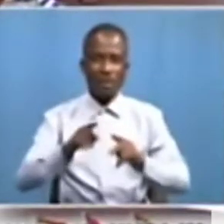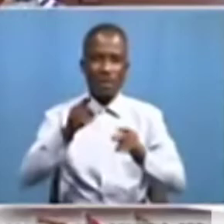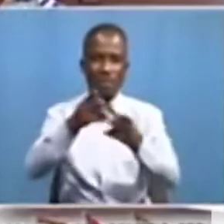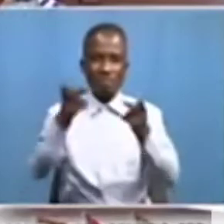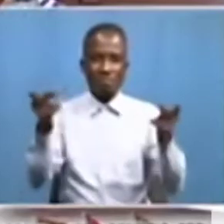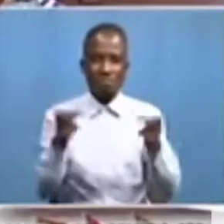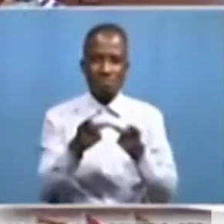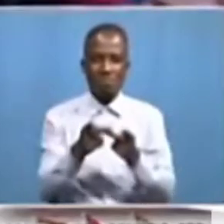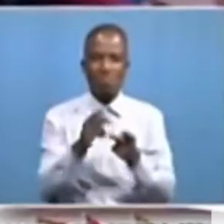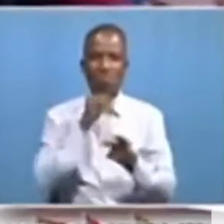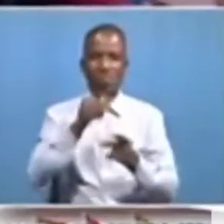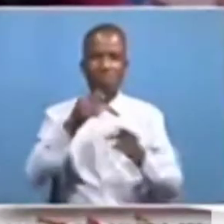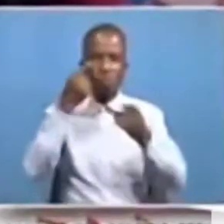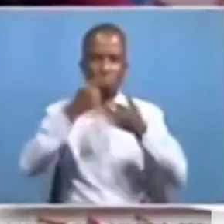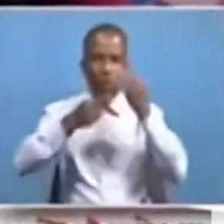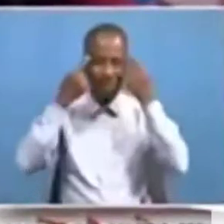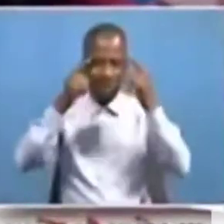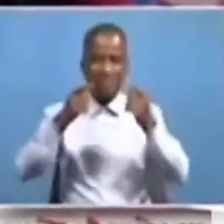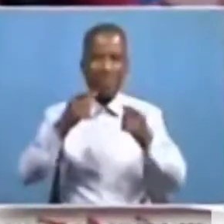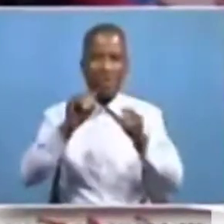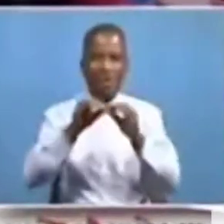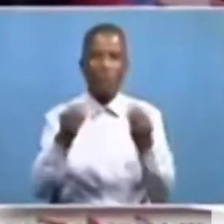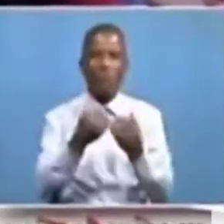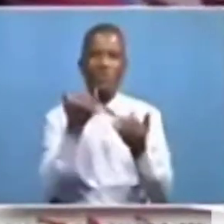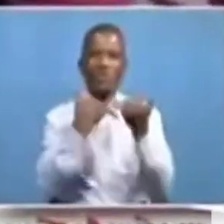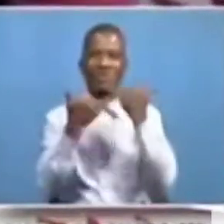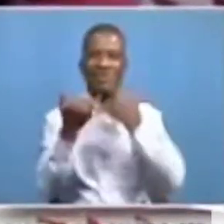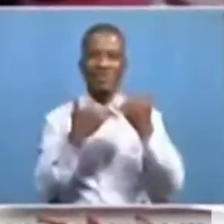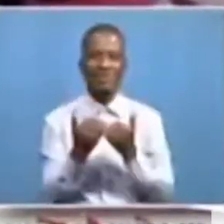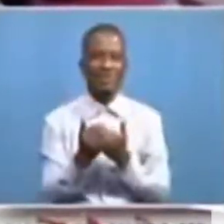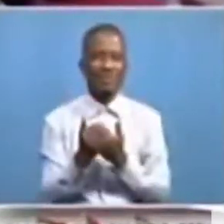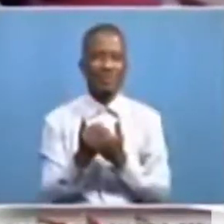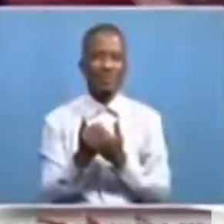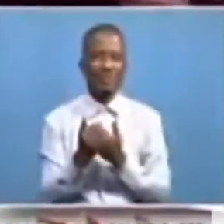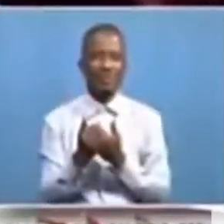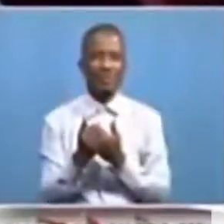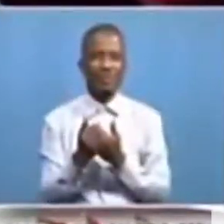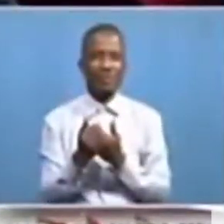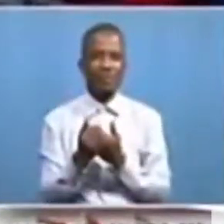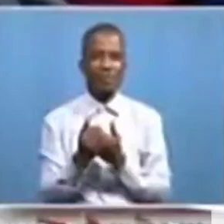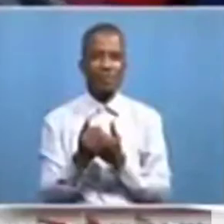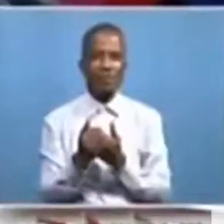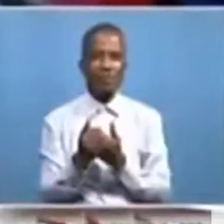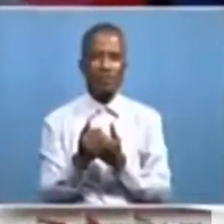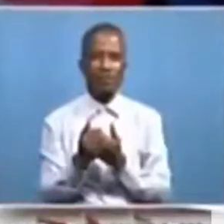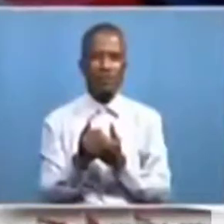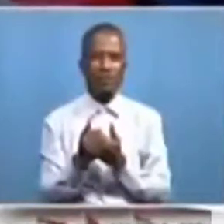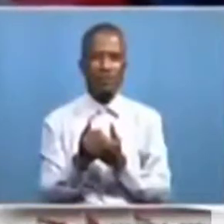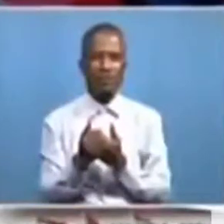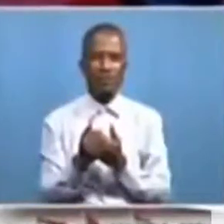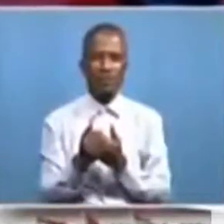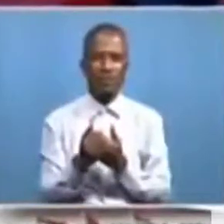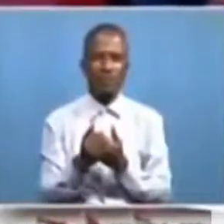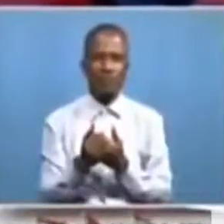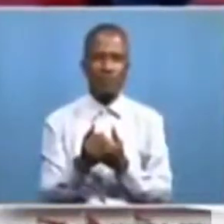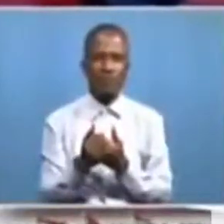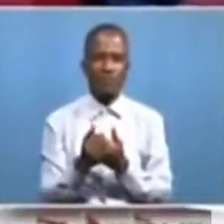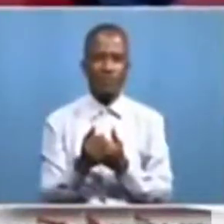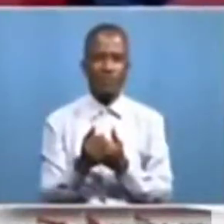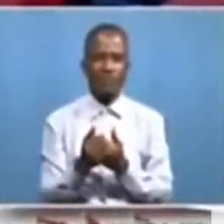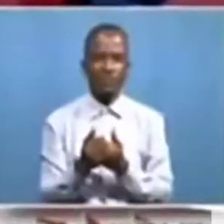stations, and not the incidence of administrative errors and or mistakes committed by officers charged with the conduct of such